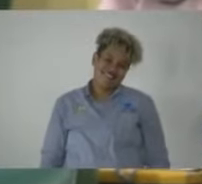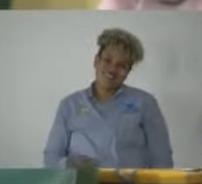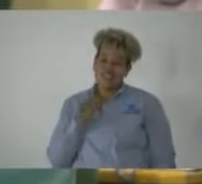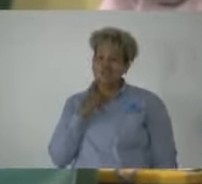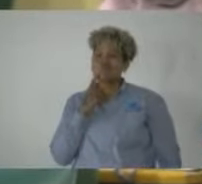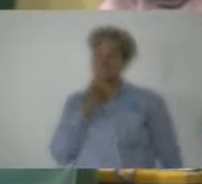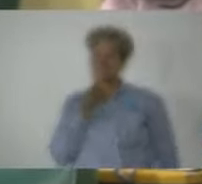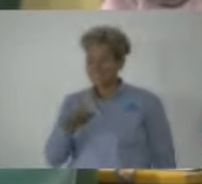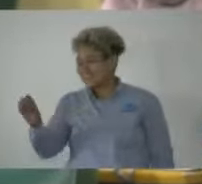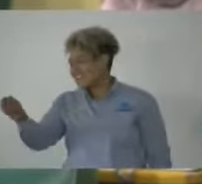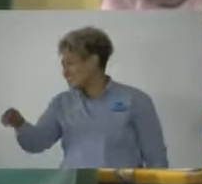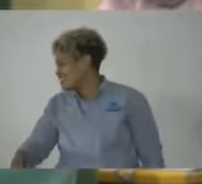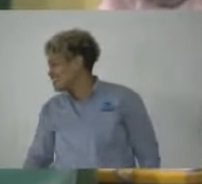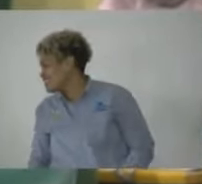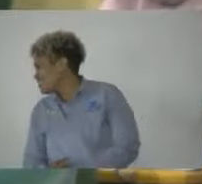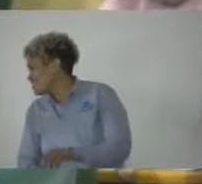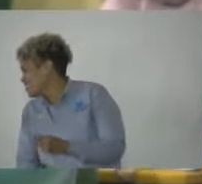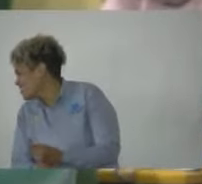where.